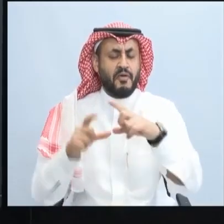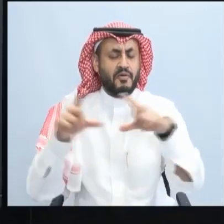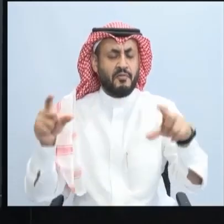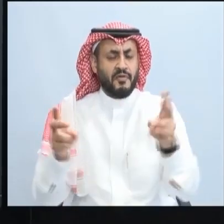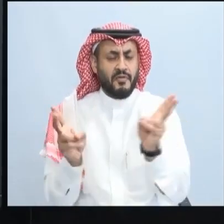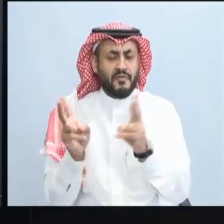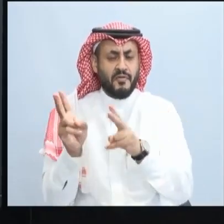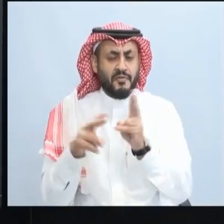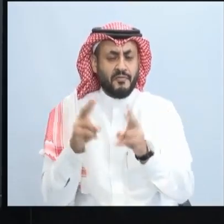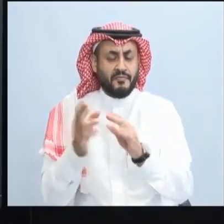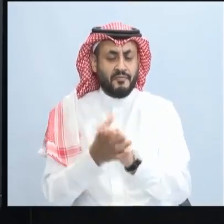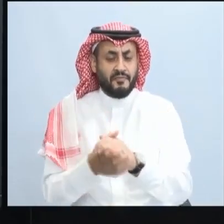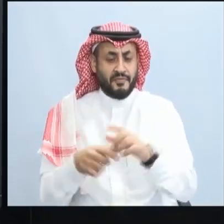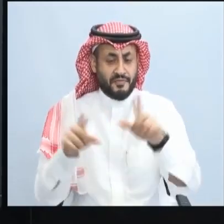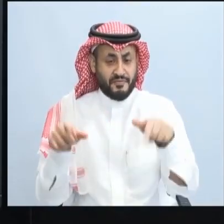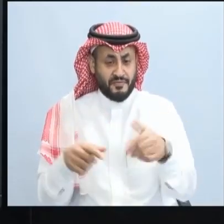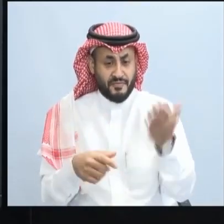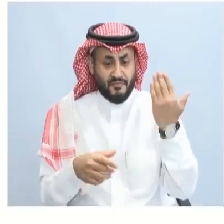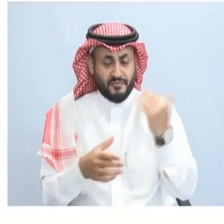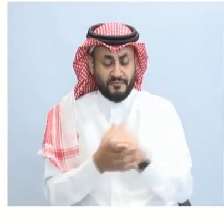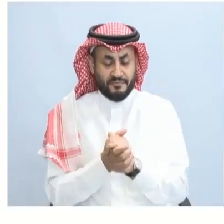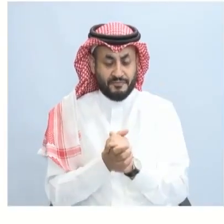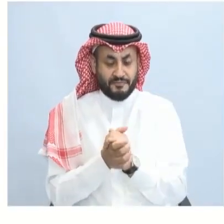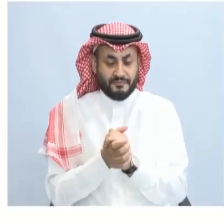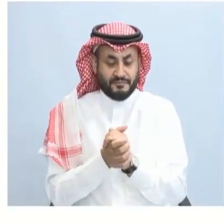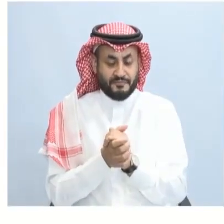discuss together using our phrases here.